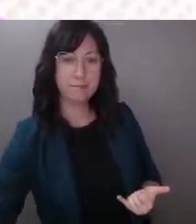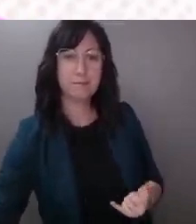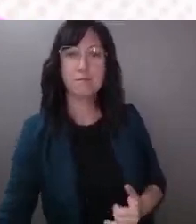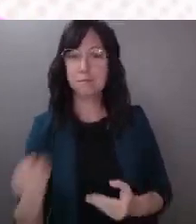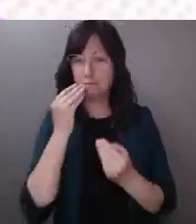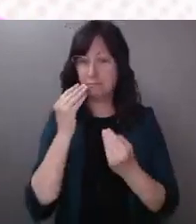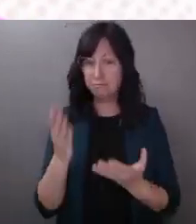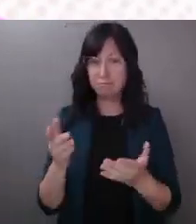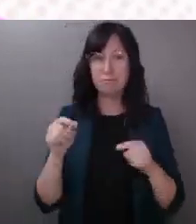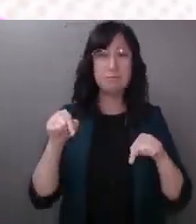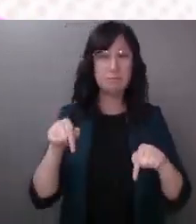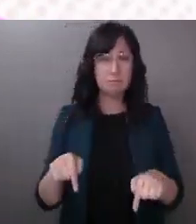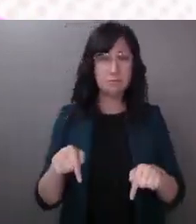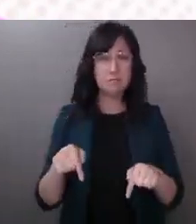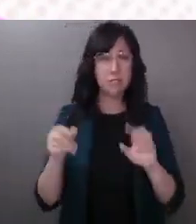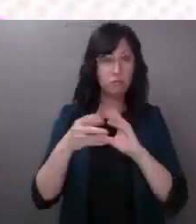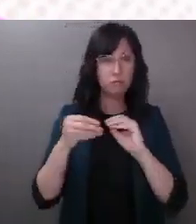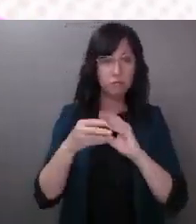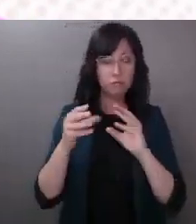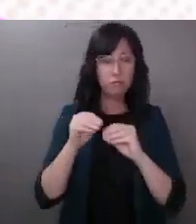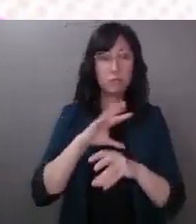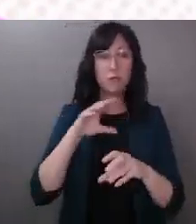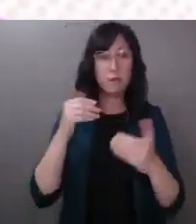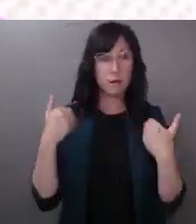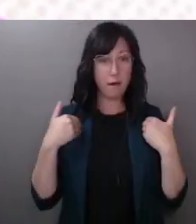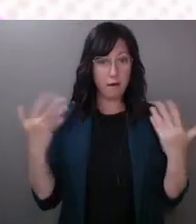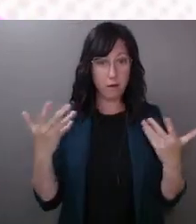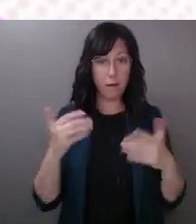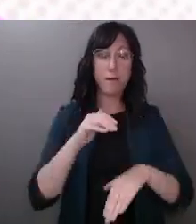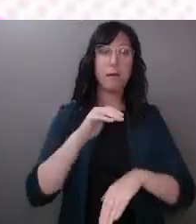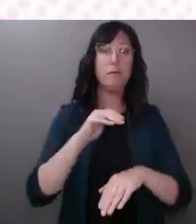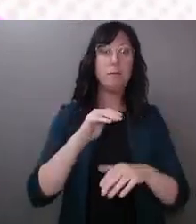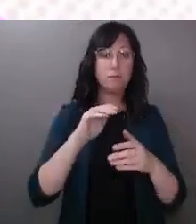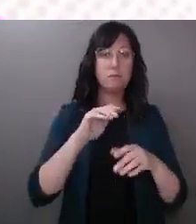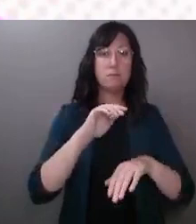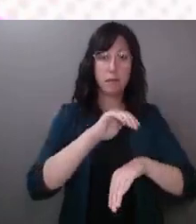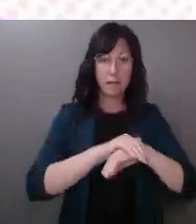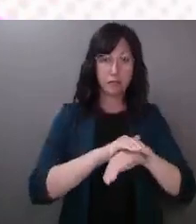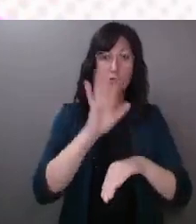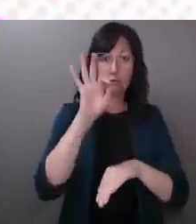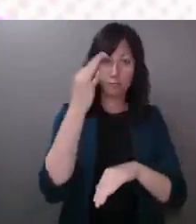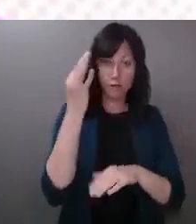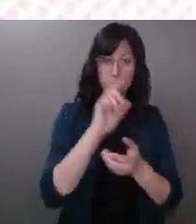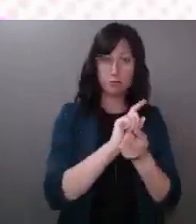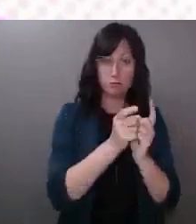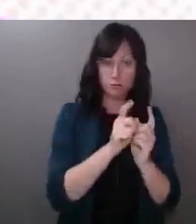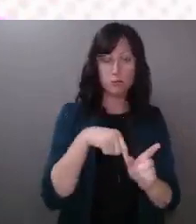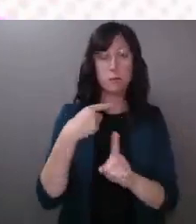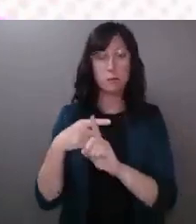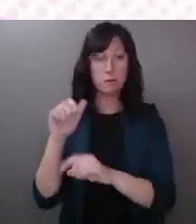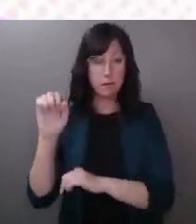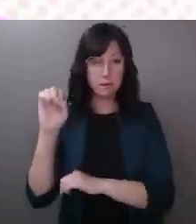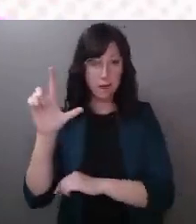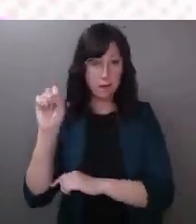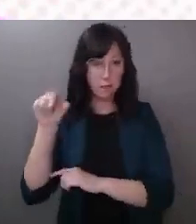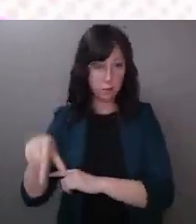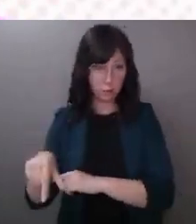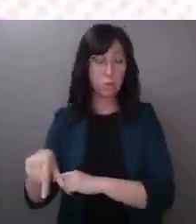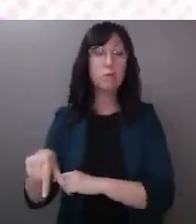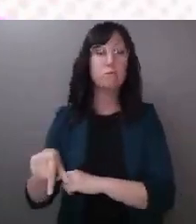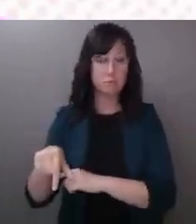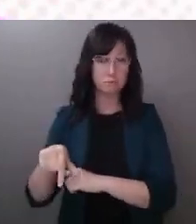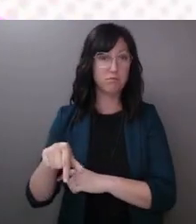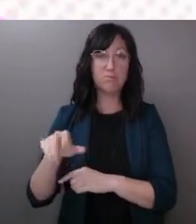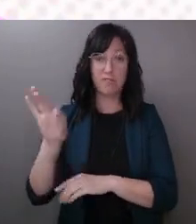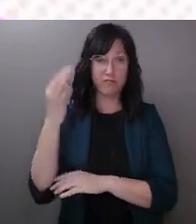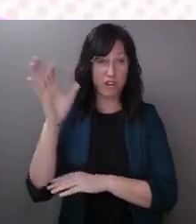that this press conference includes simultaneous and interpretation and sign language interpretation. It is available in either